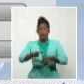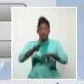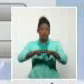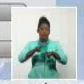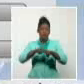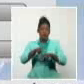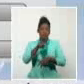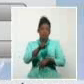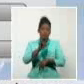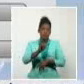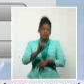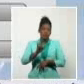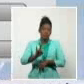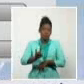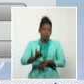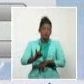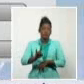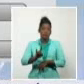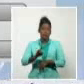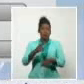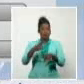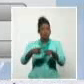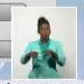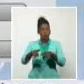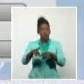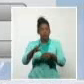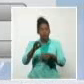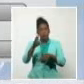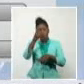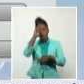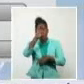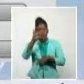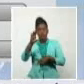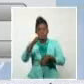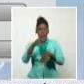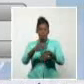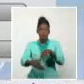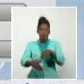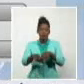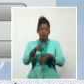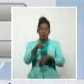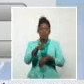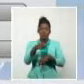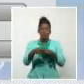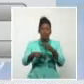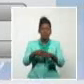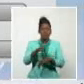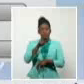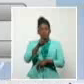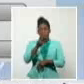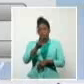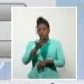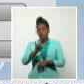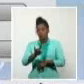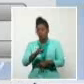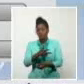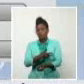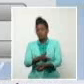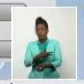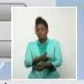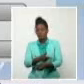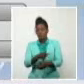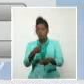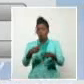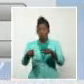Biology Laboratory of Villa Clara, 425. In Santiago de Cuba,